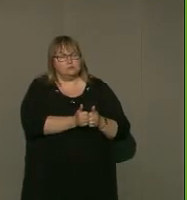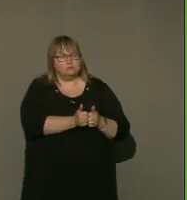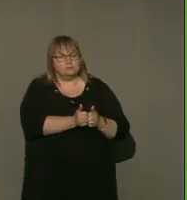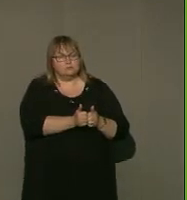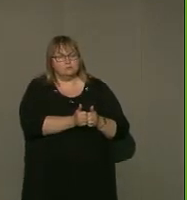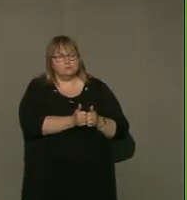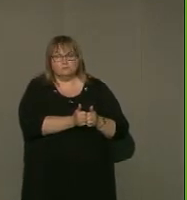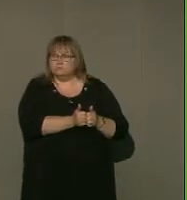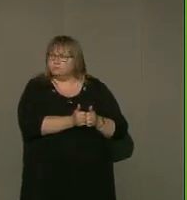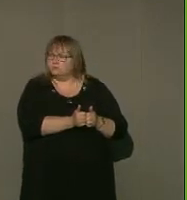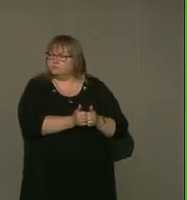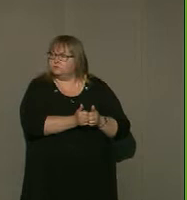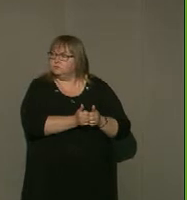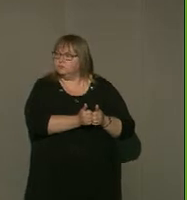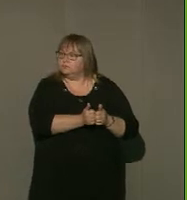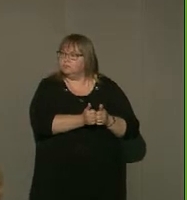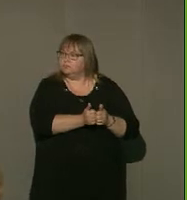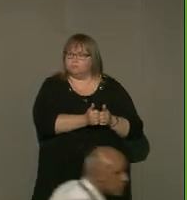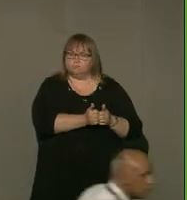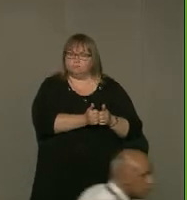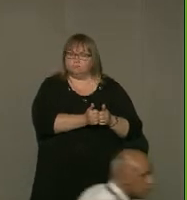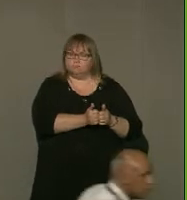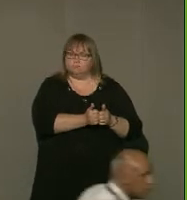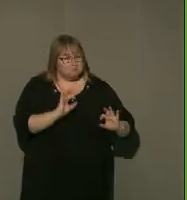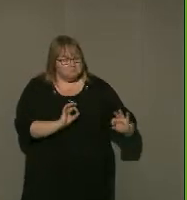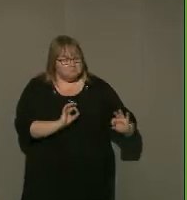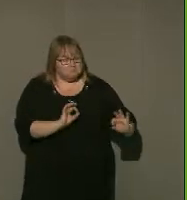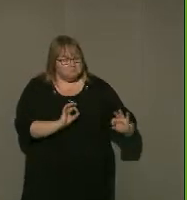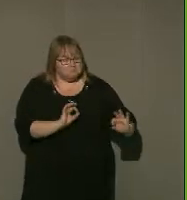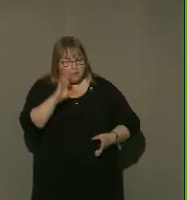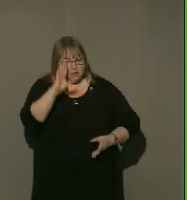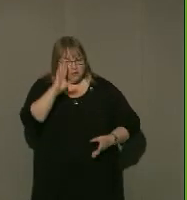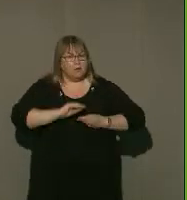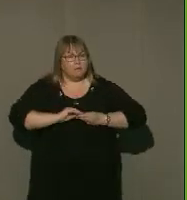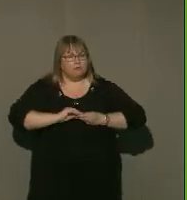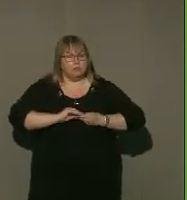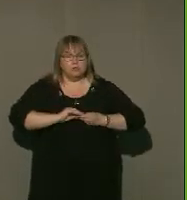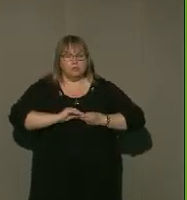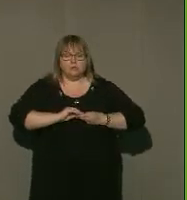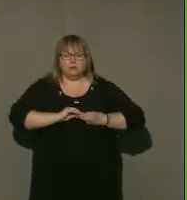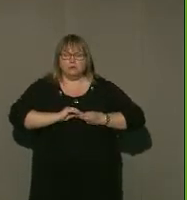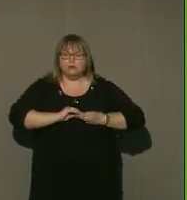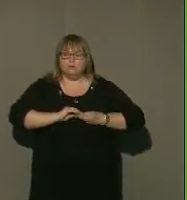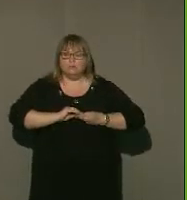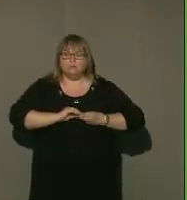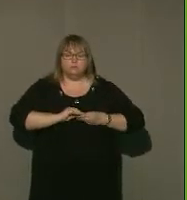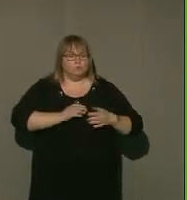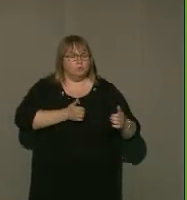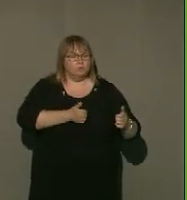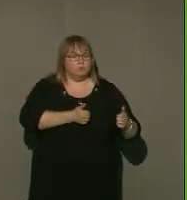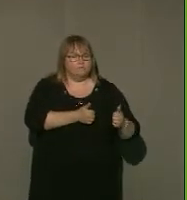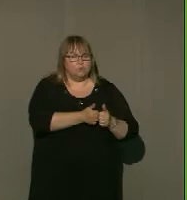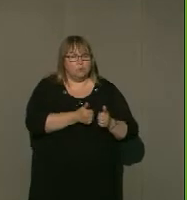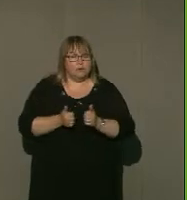You can have a summing up if there's a speaker for and a speaker against.